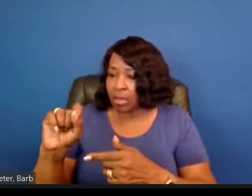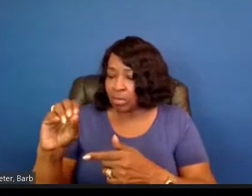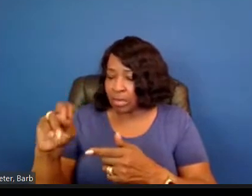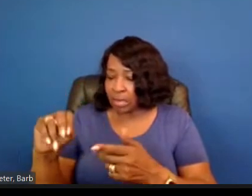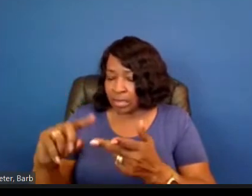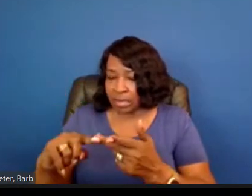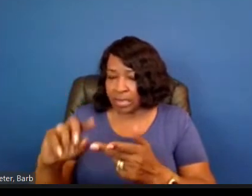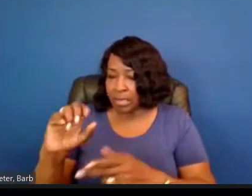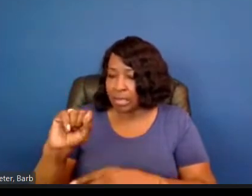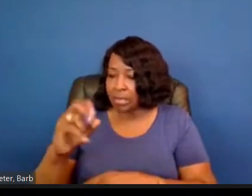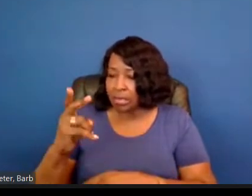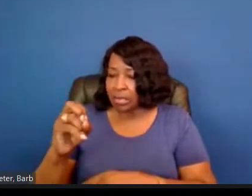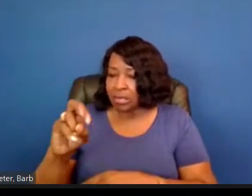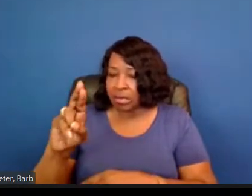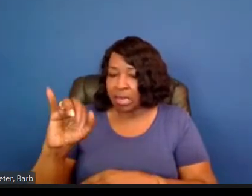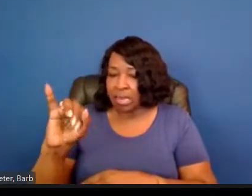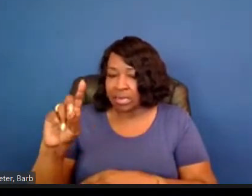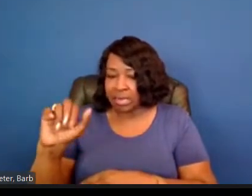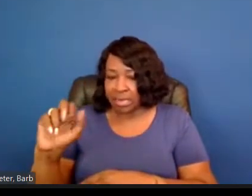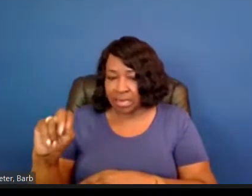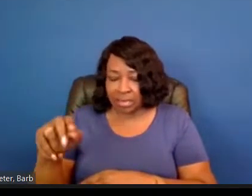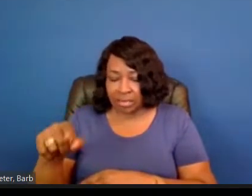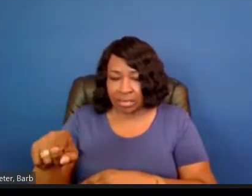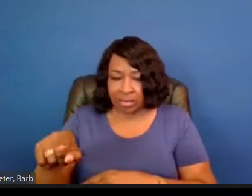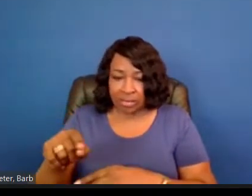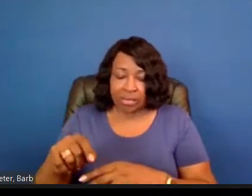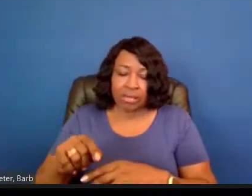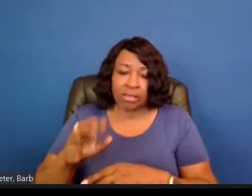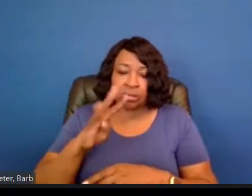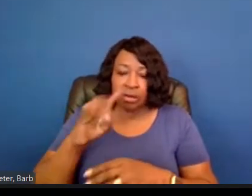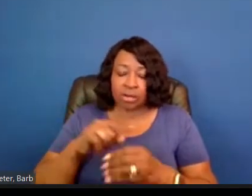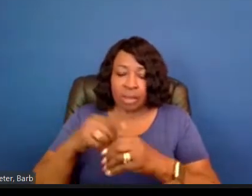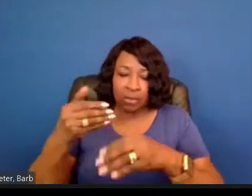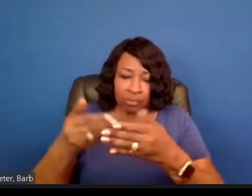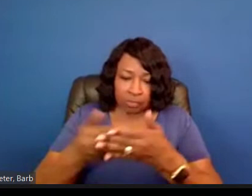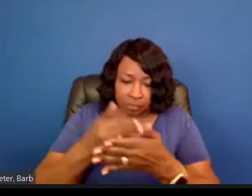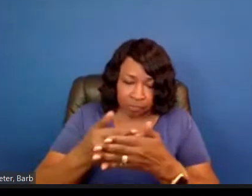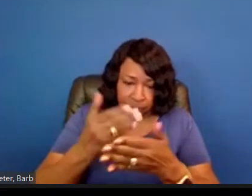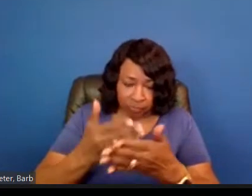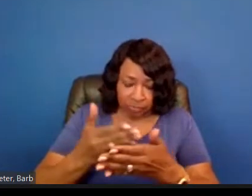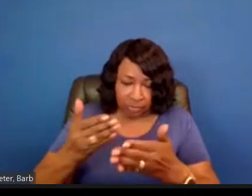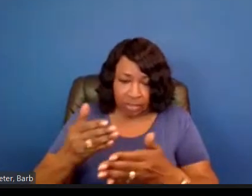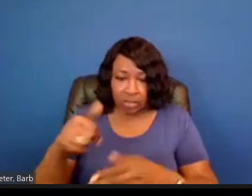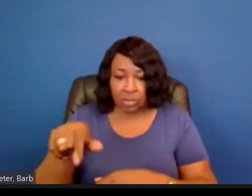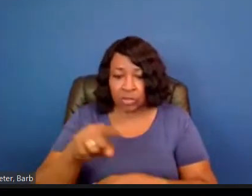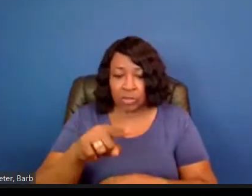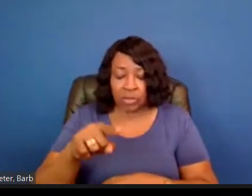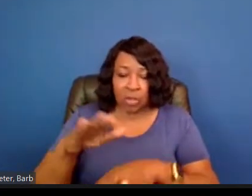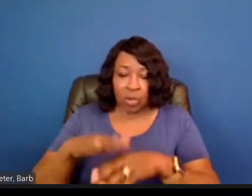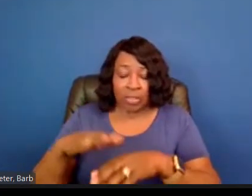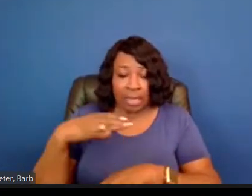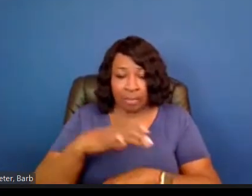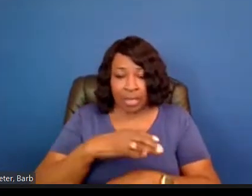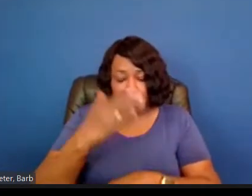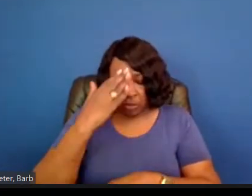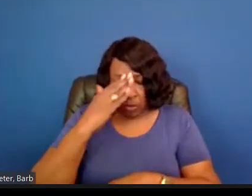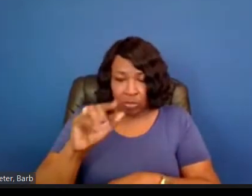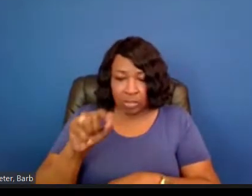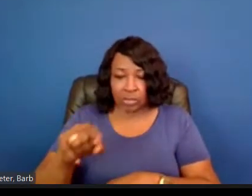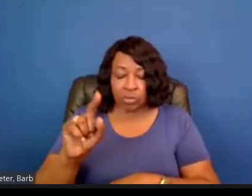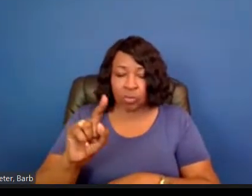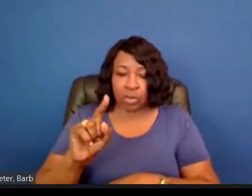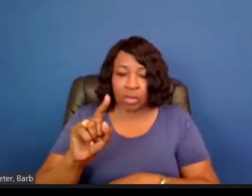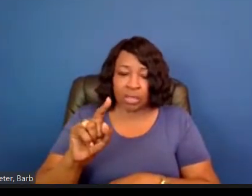now about the Lawrence to Bryn Mawr modernization area, which, as the committee knows, is where the CTA and contractor Walsh